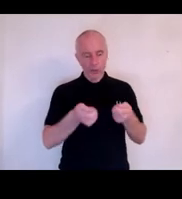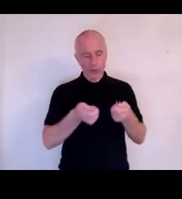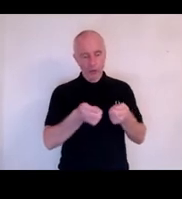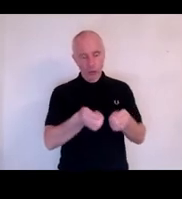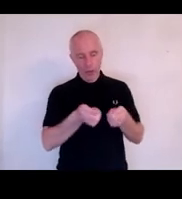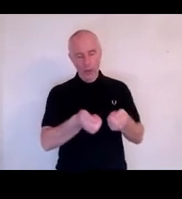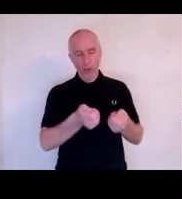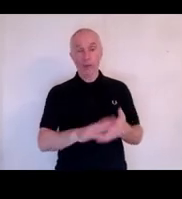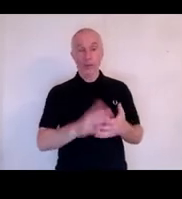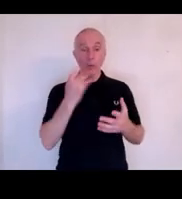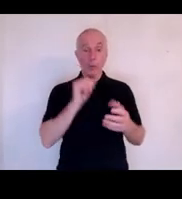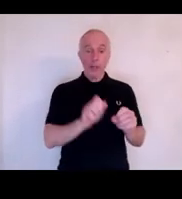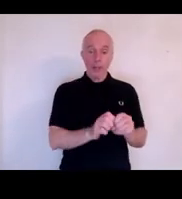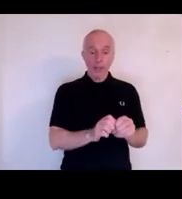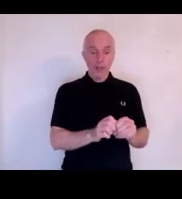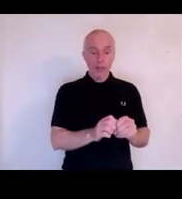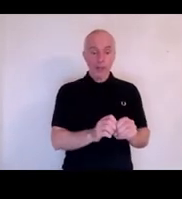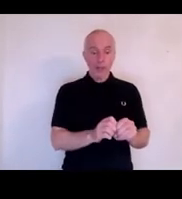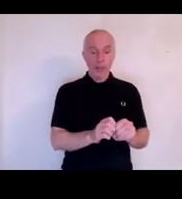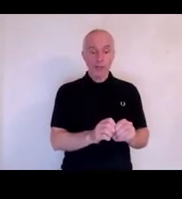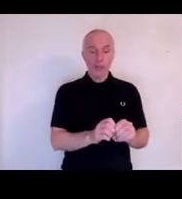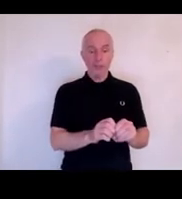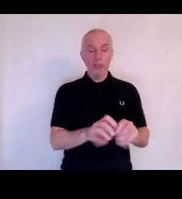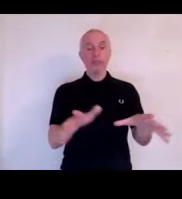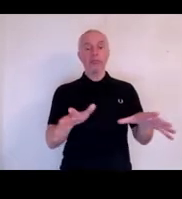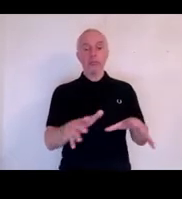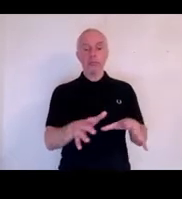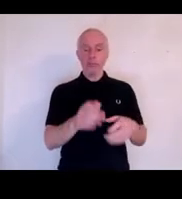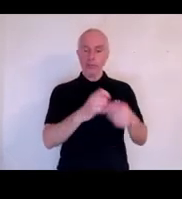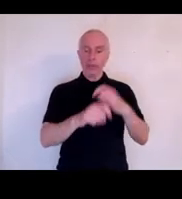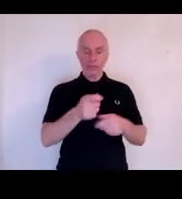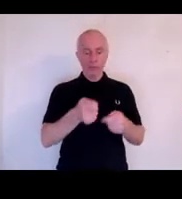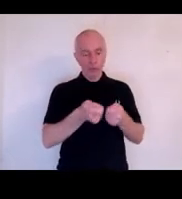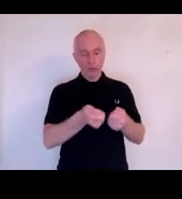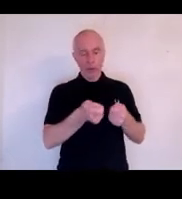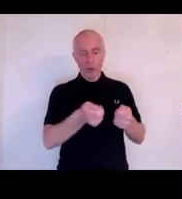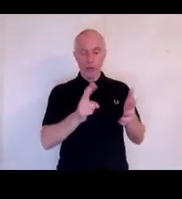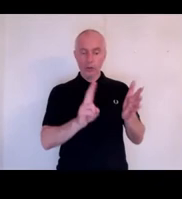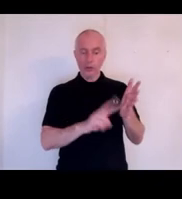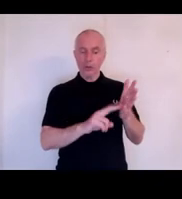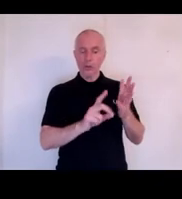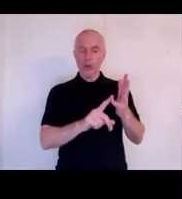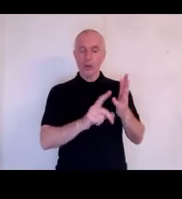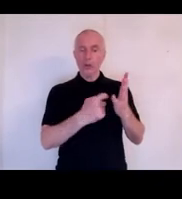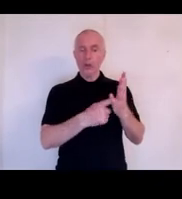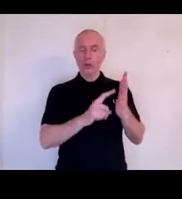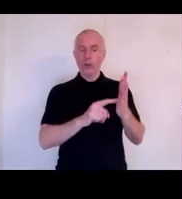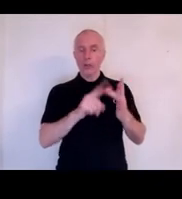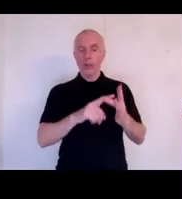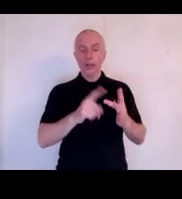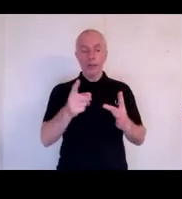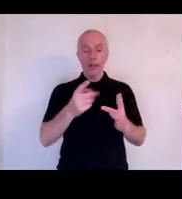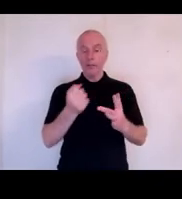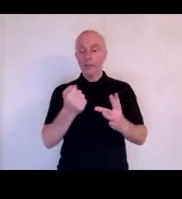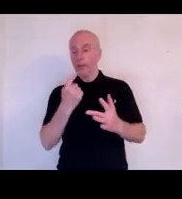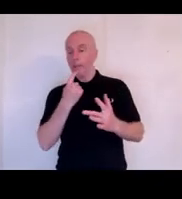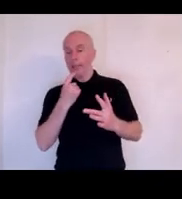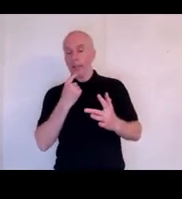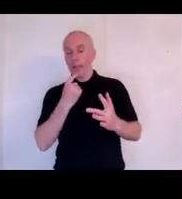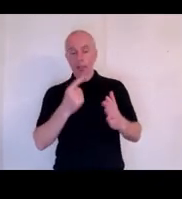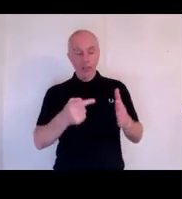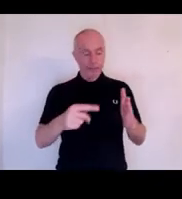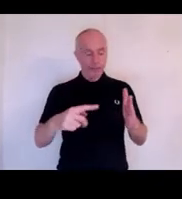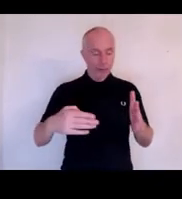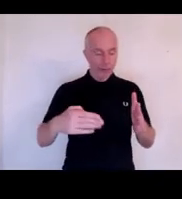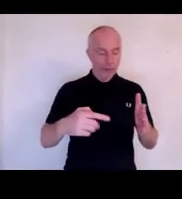charged nuclei and so they pass through some metal plates causing a charge to